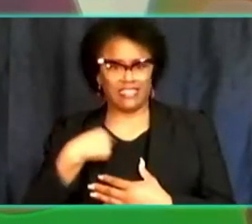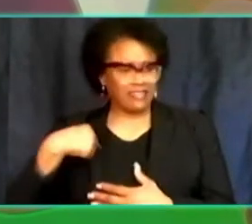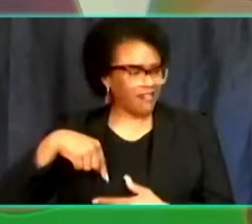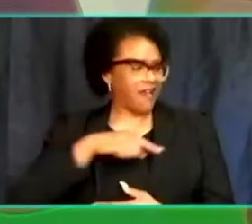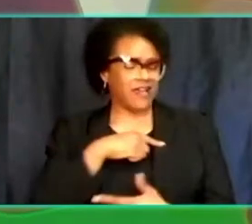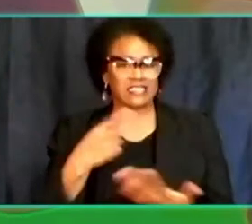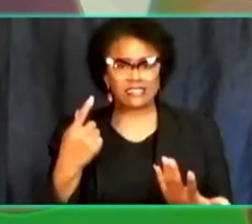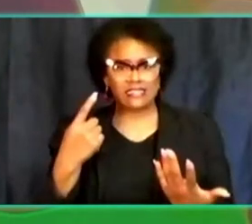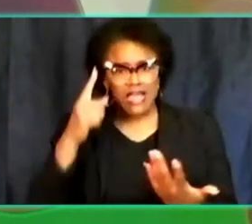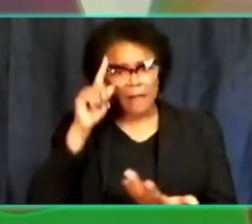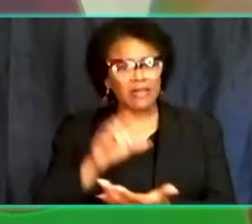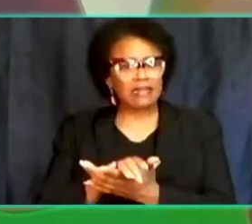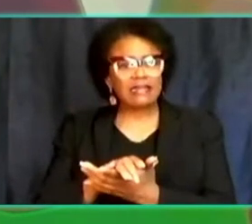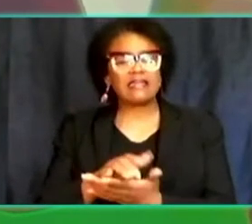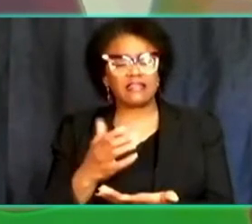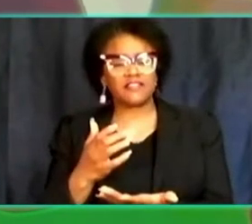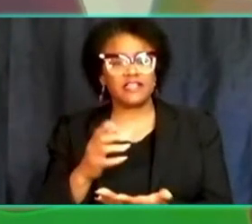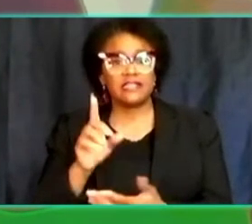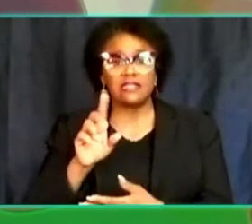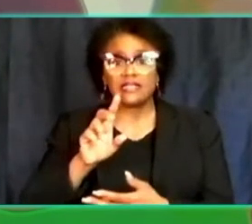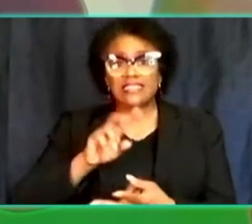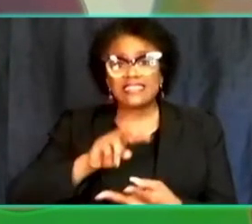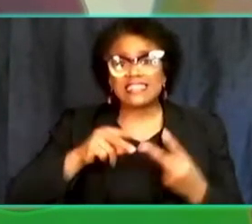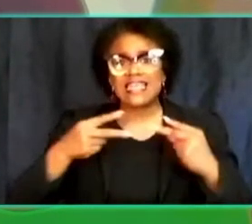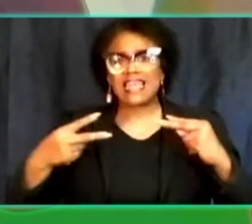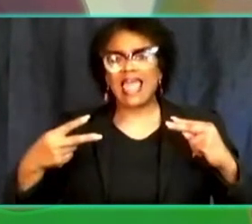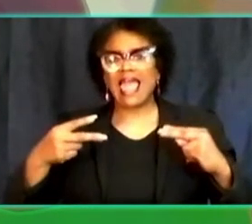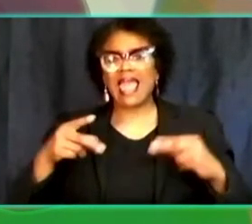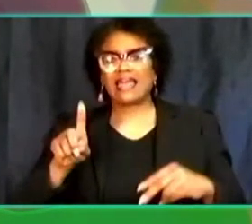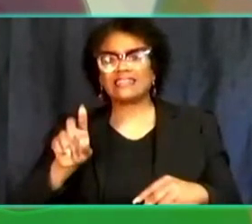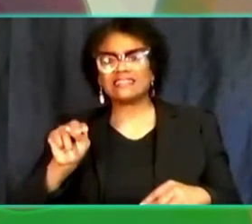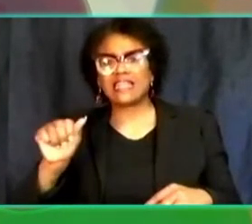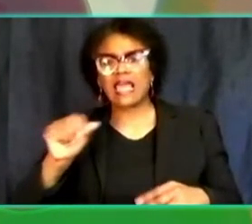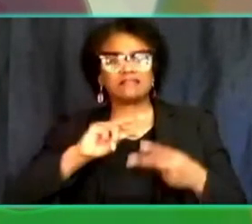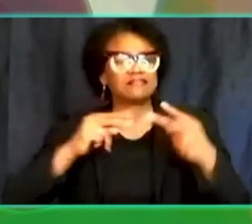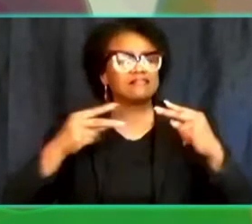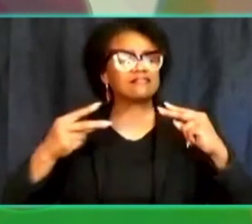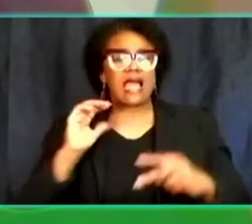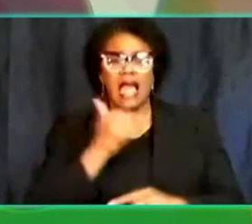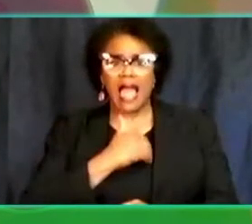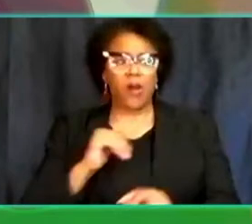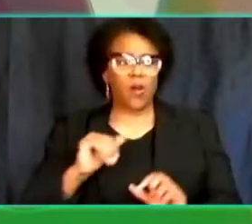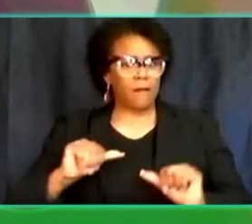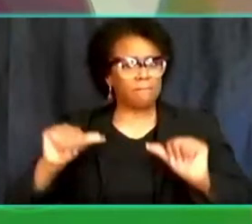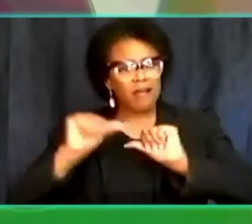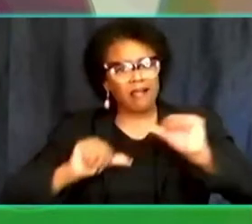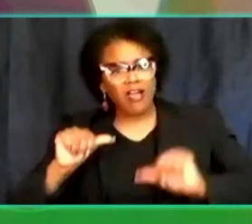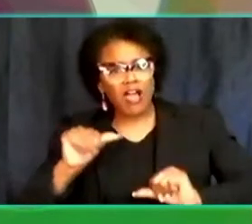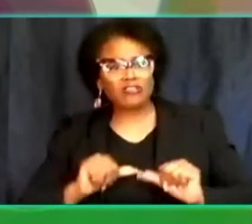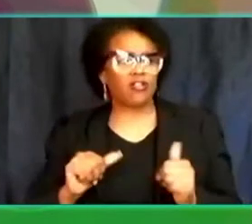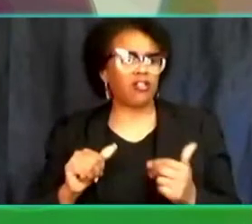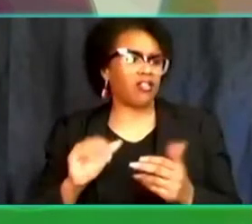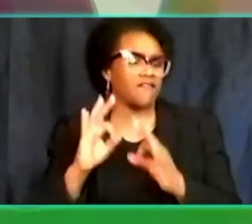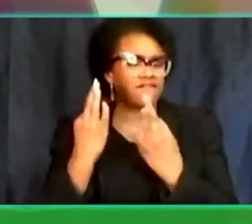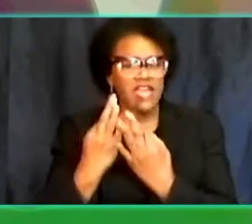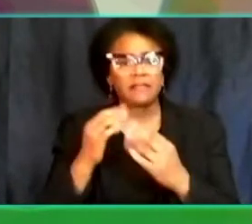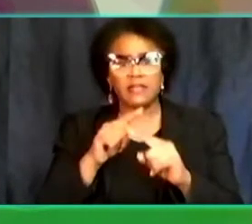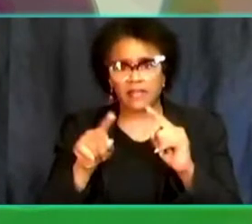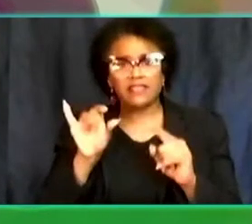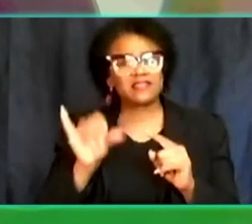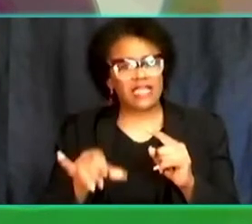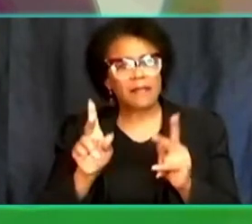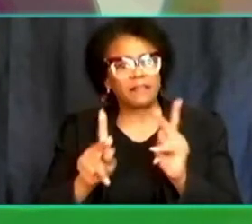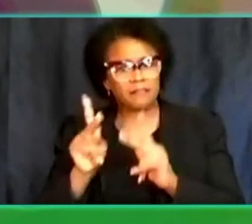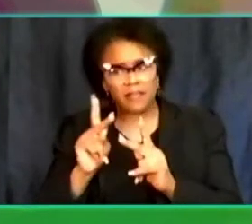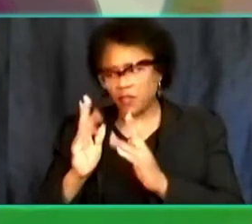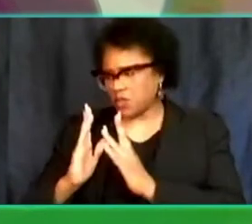do believe that not only the DNA of you know, our biological ancestors, but the ones who came before